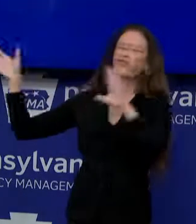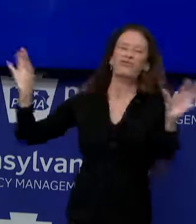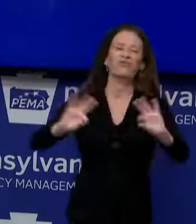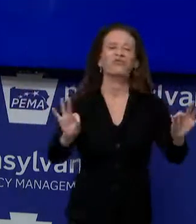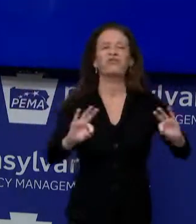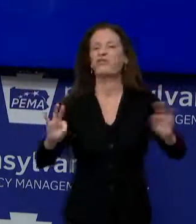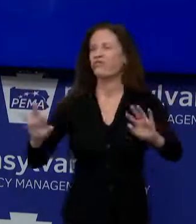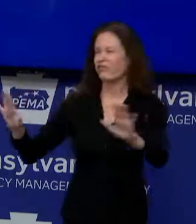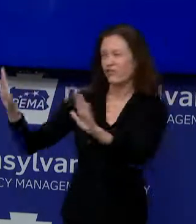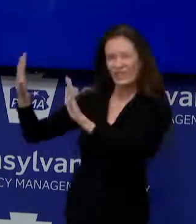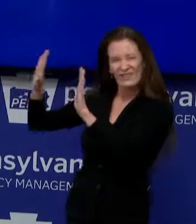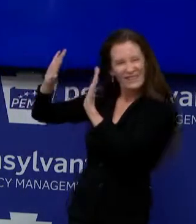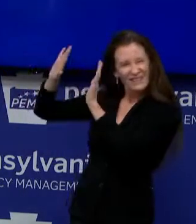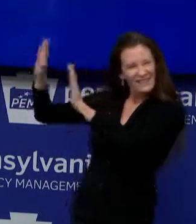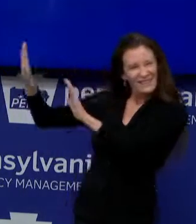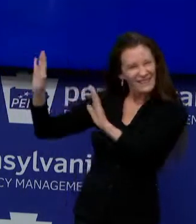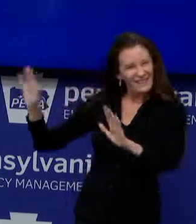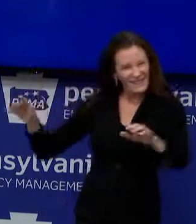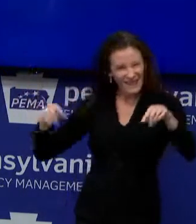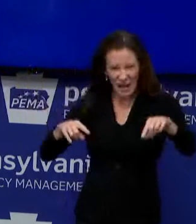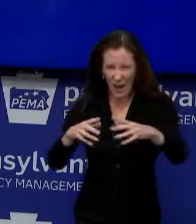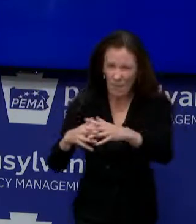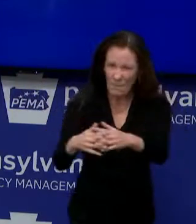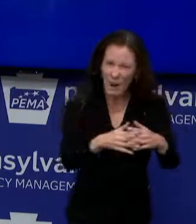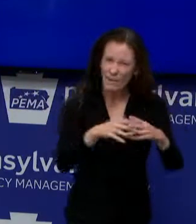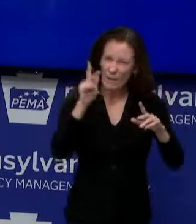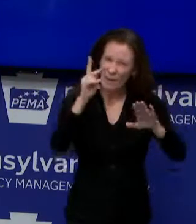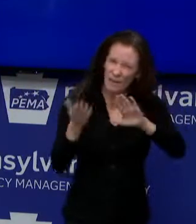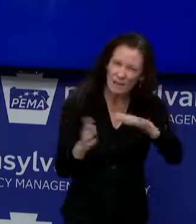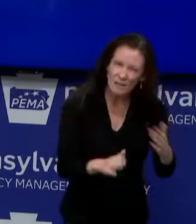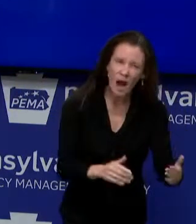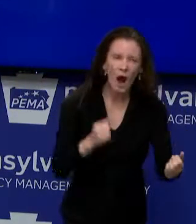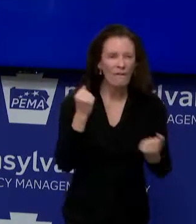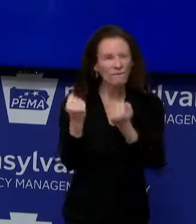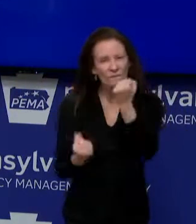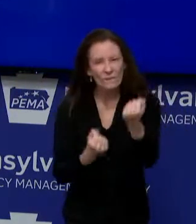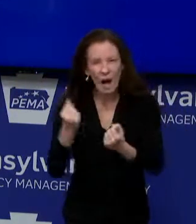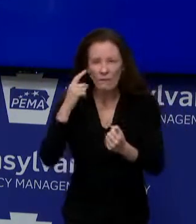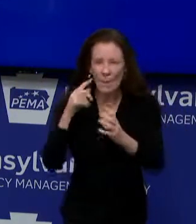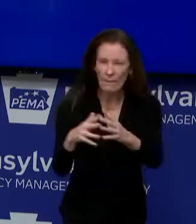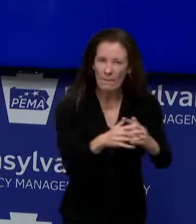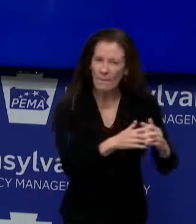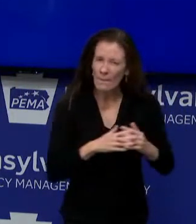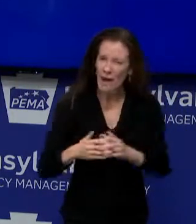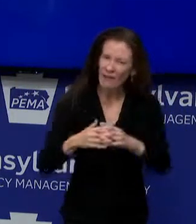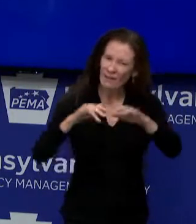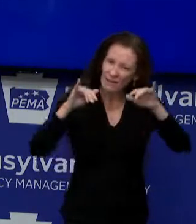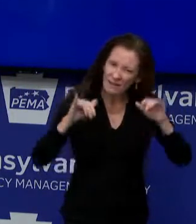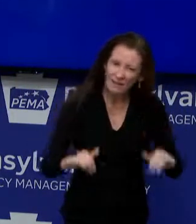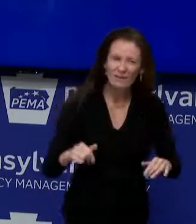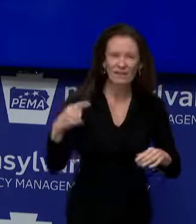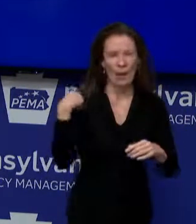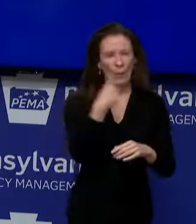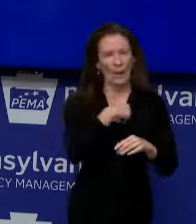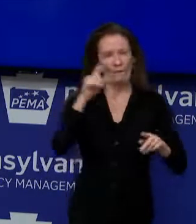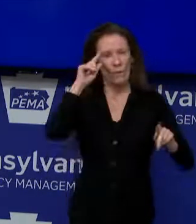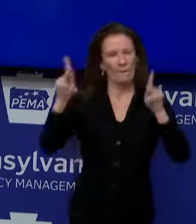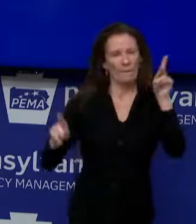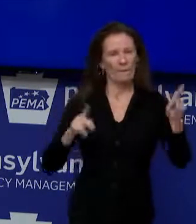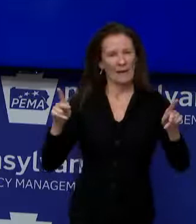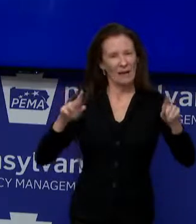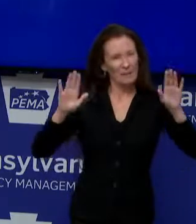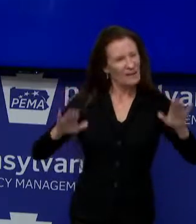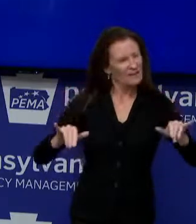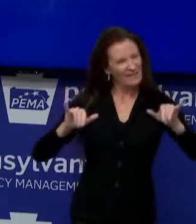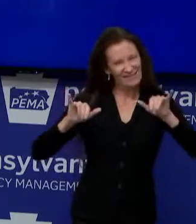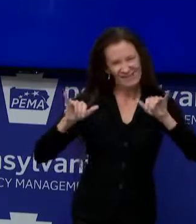of the people, by the people, and for the people shall not perish. His point, of course, was that